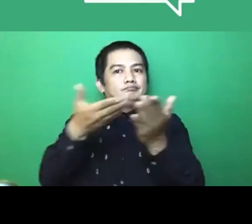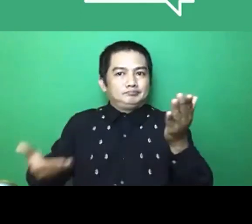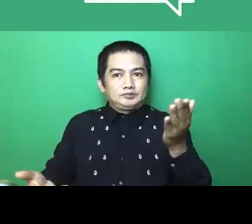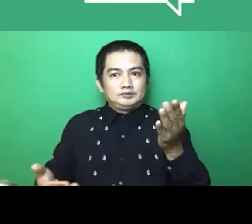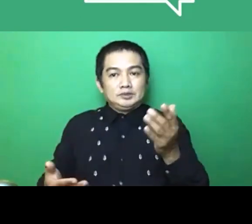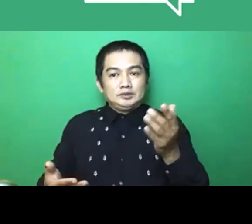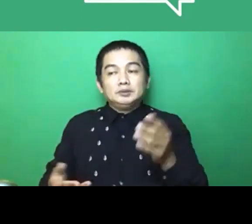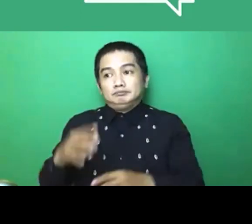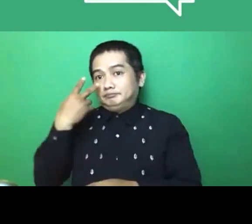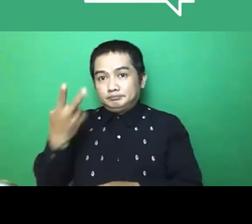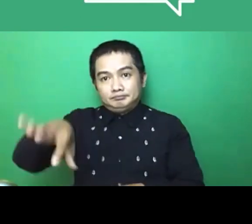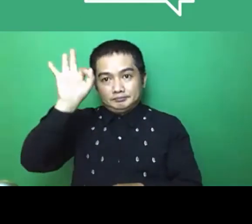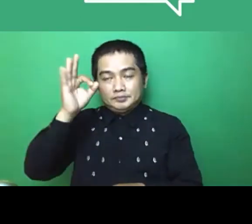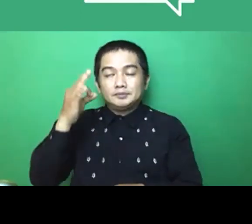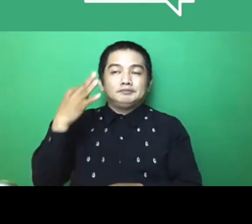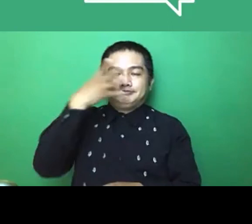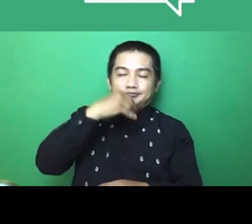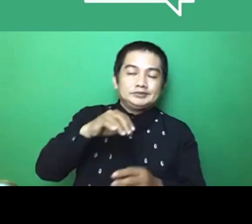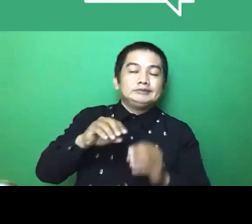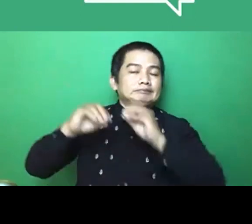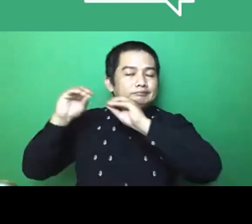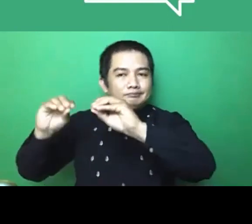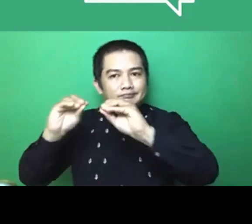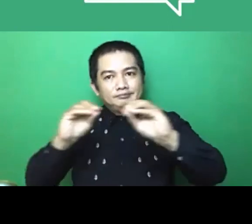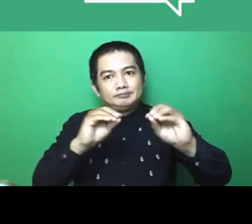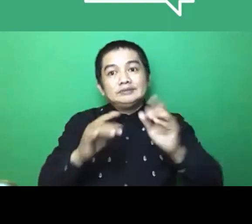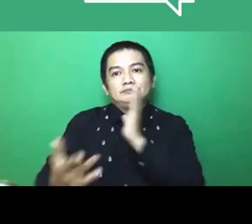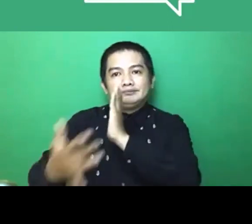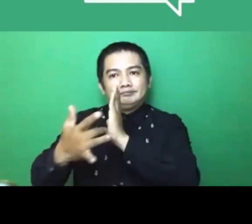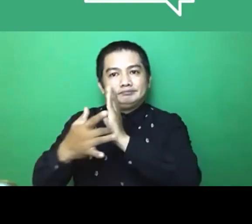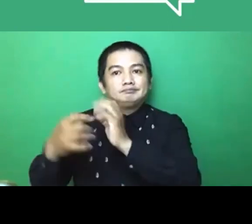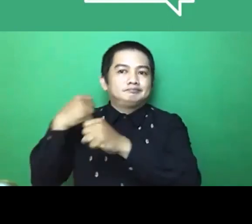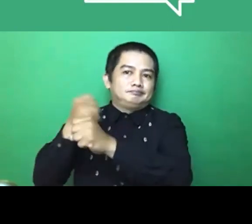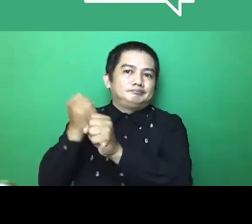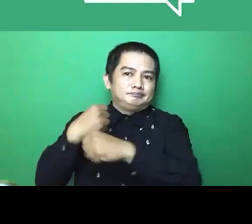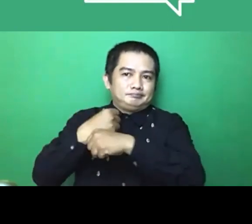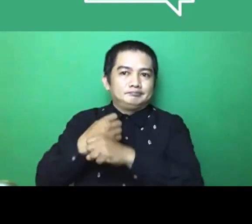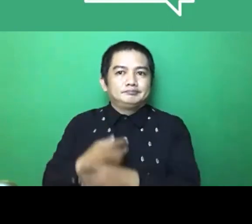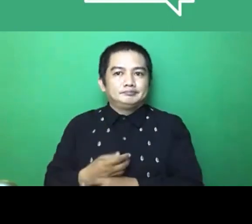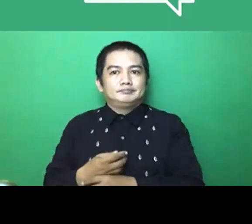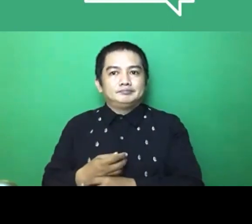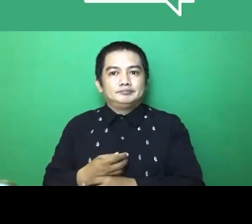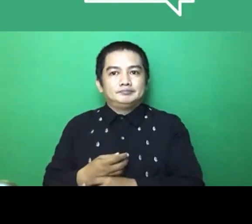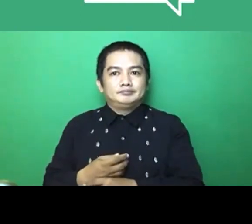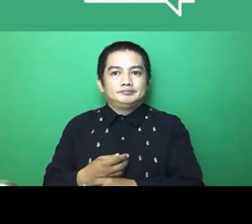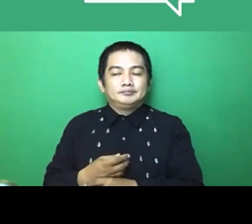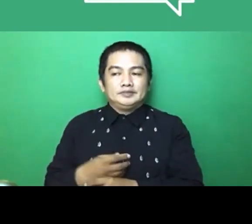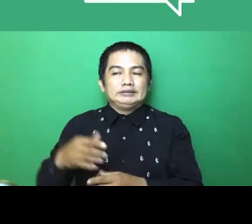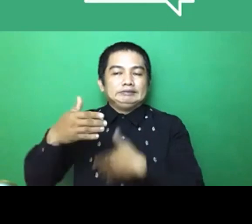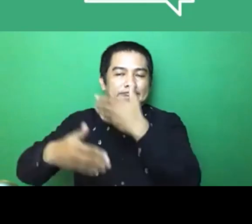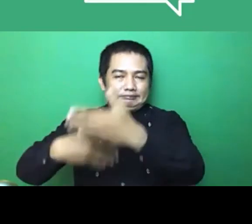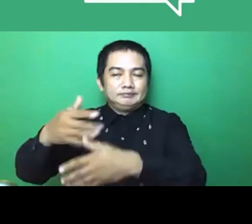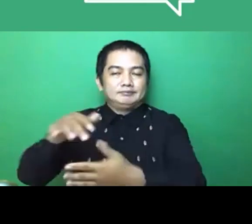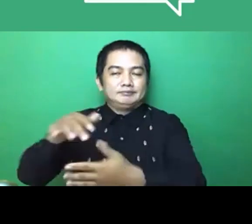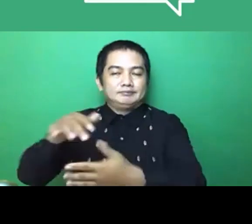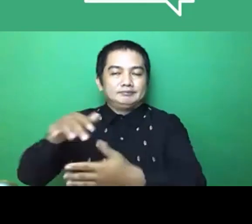of teaching people how to make things and the technology that makes it. So if I would say that was the journey, that was how